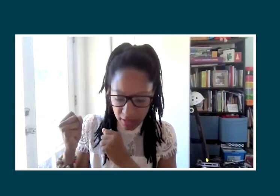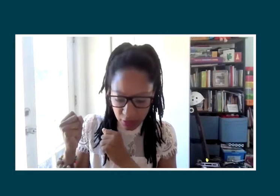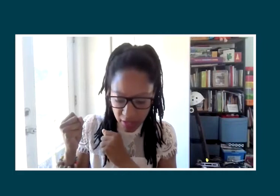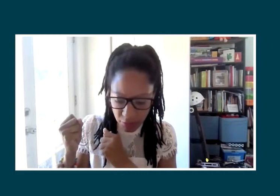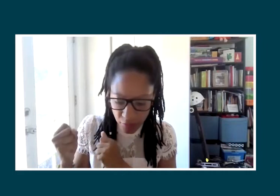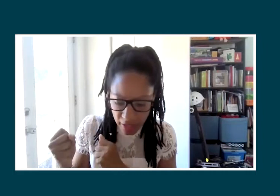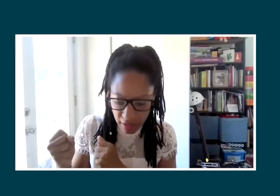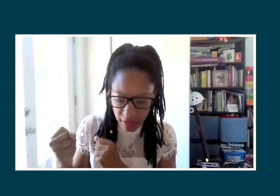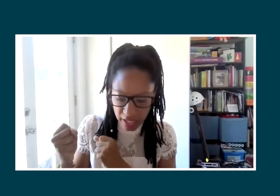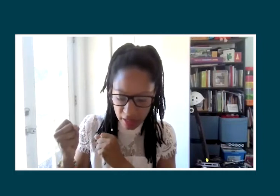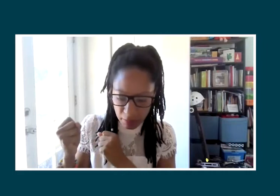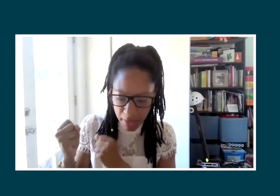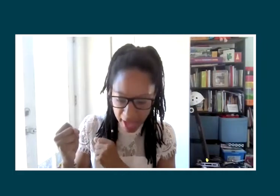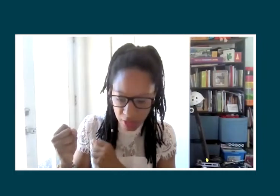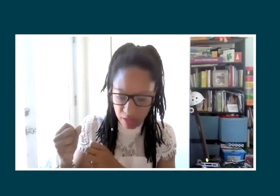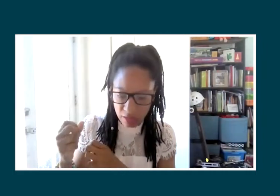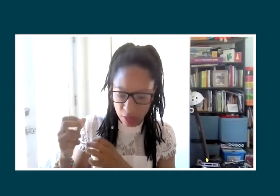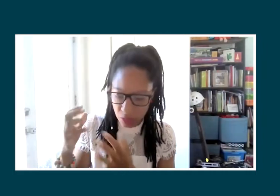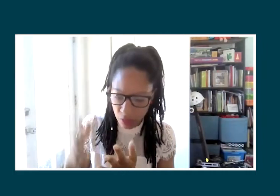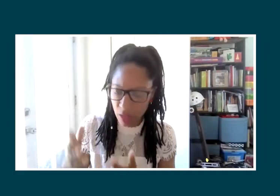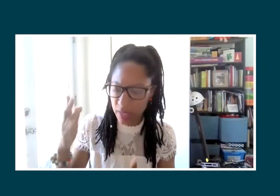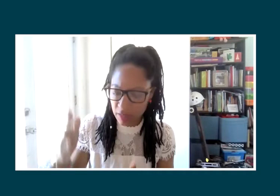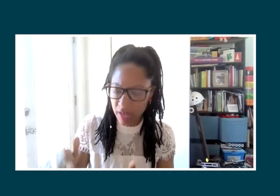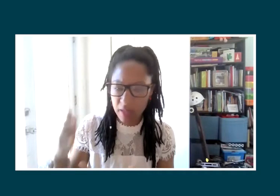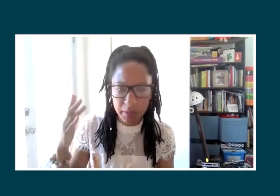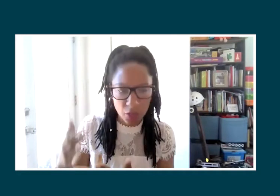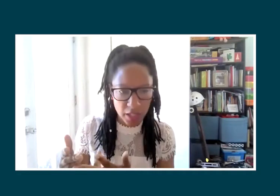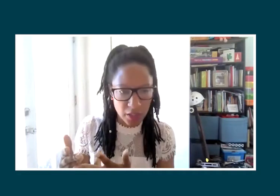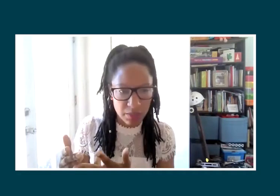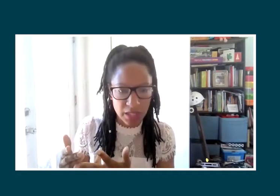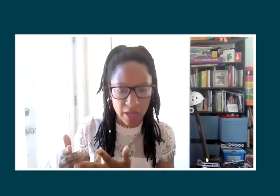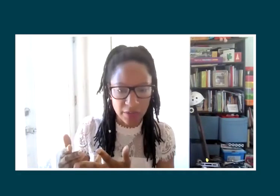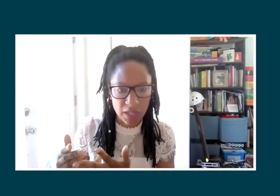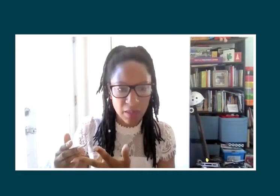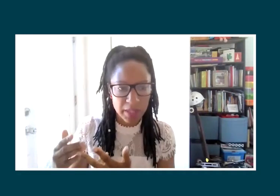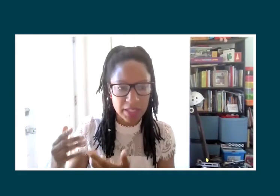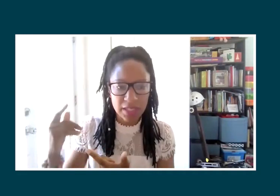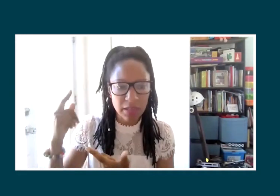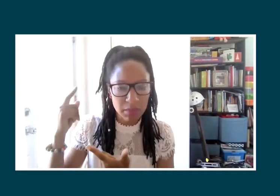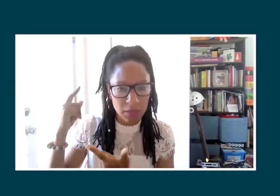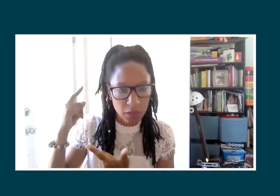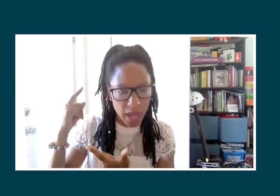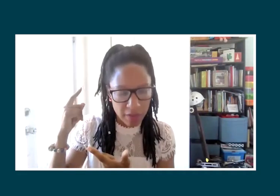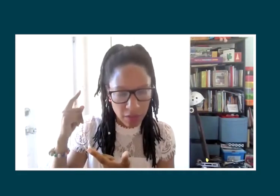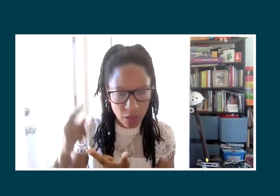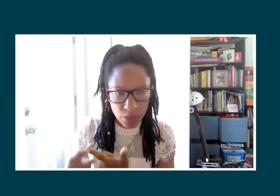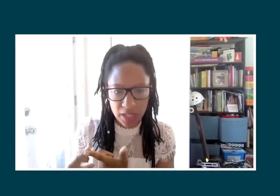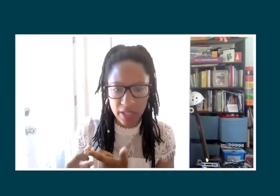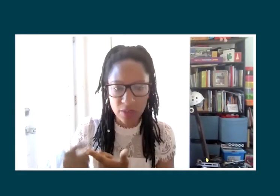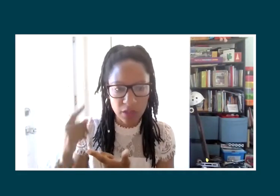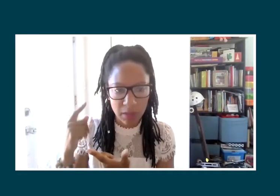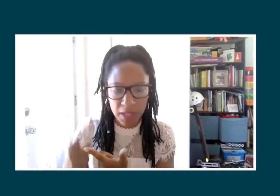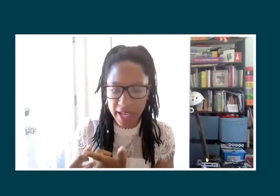and great rigor in their passion to grow and develop and stretch themselves, but seem to have